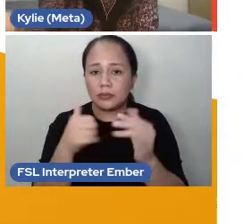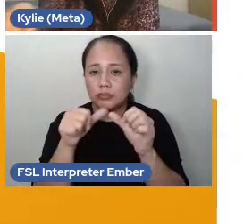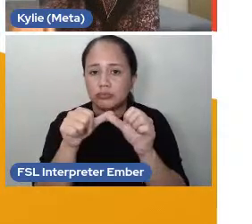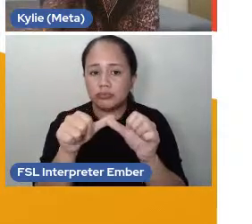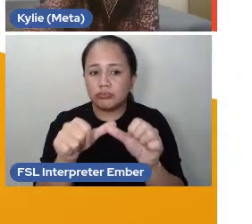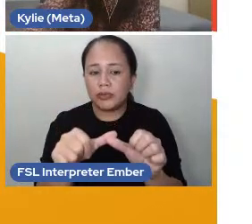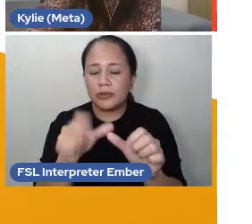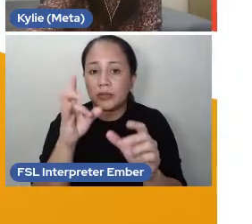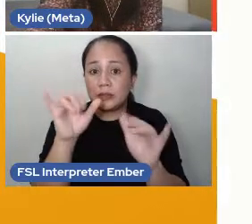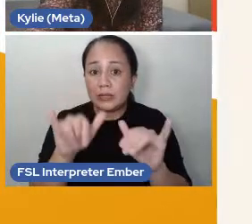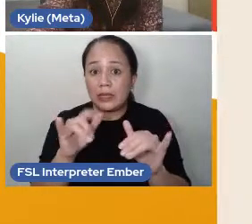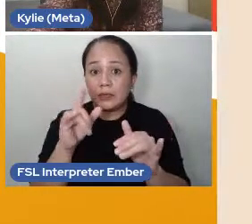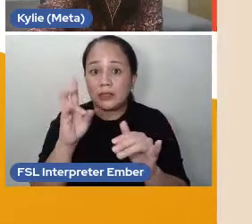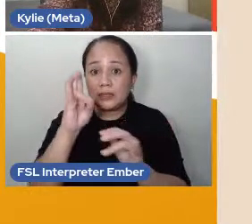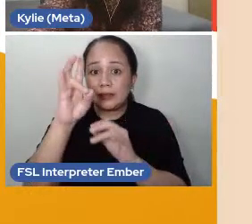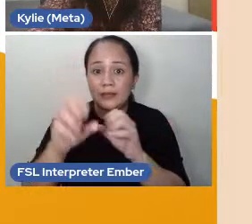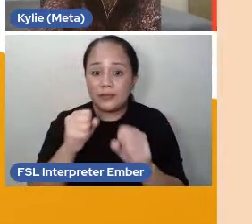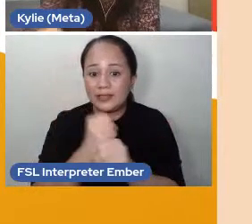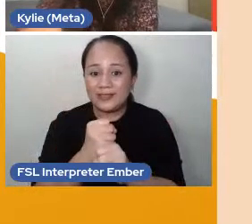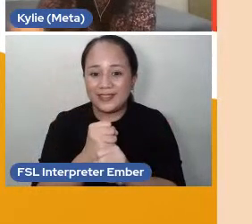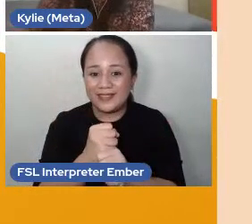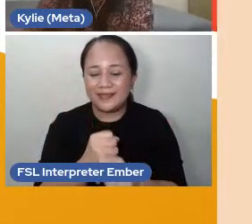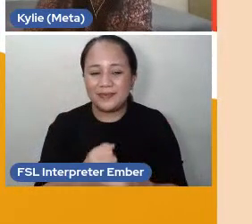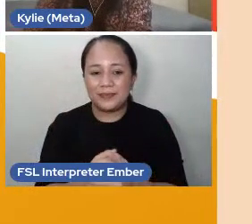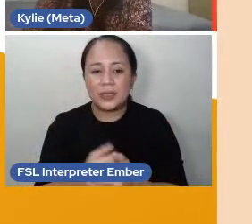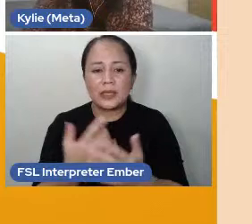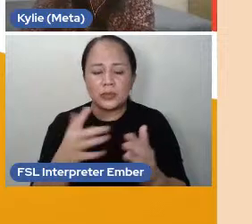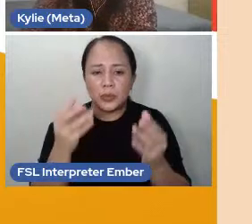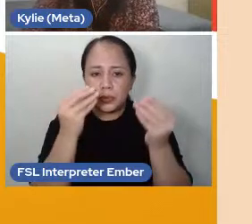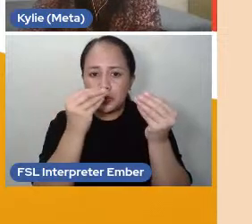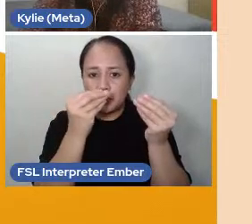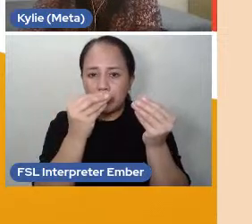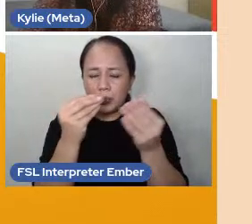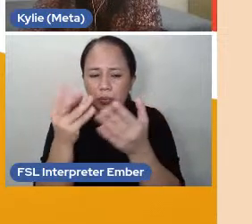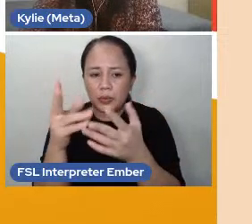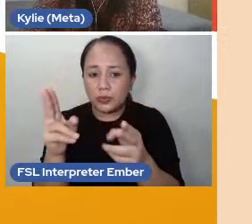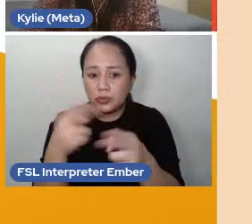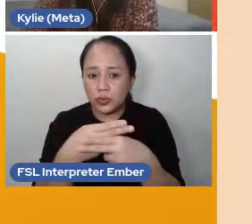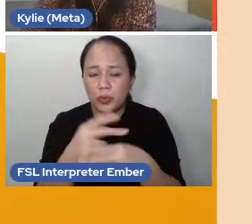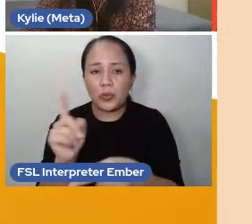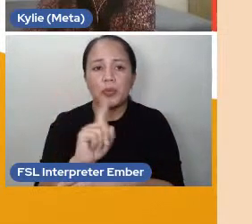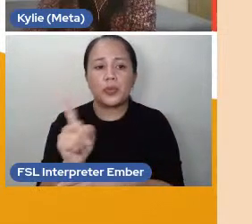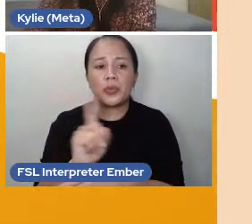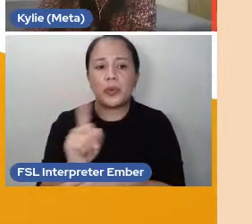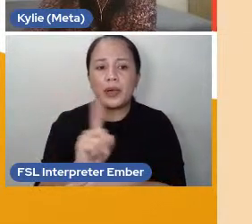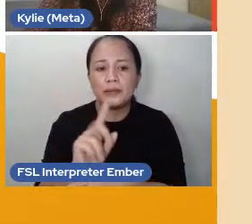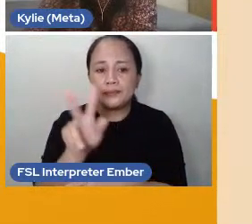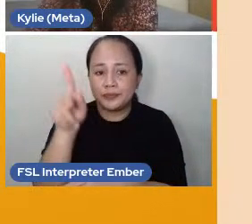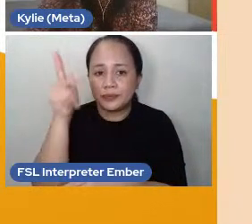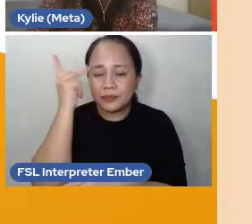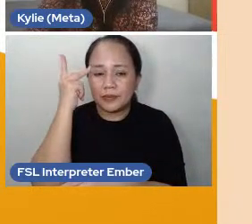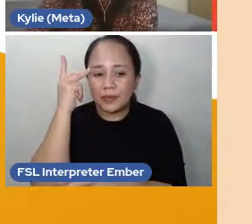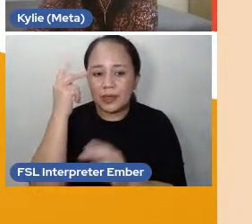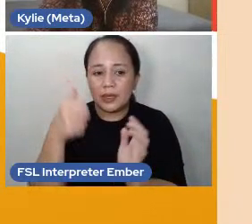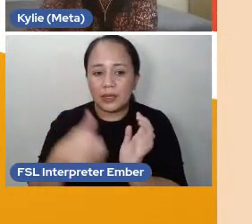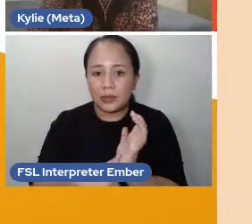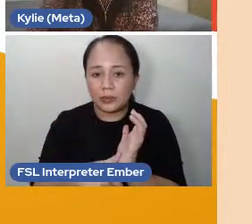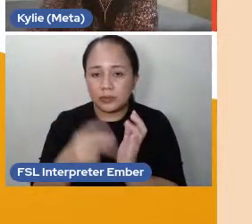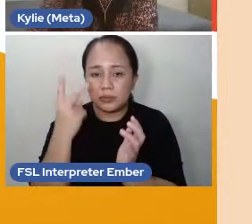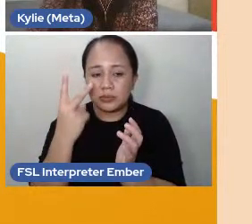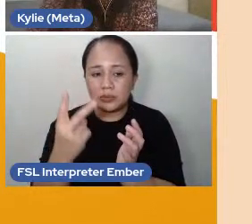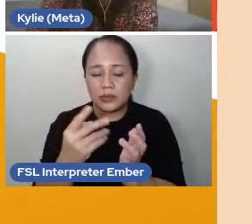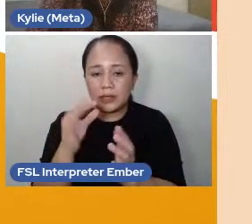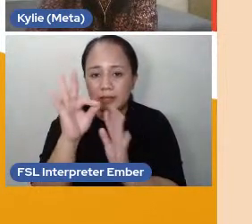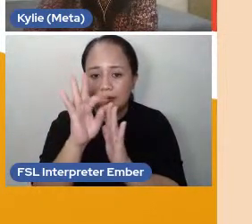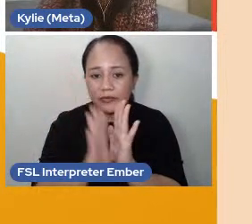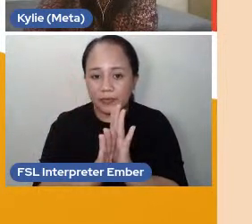7 years. I also want to just quickly show you what a political or an electoral ad looks like on both Facebook